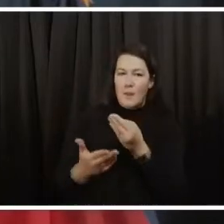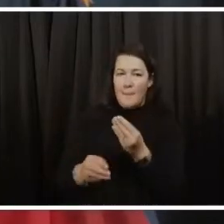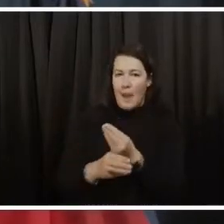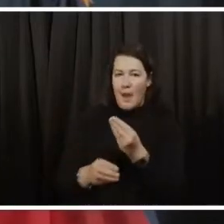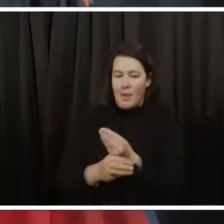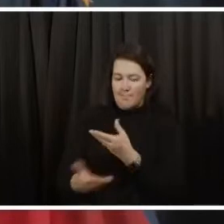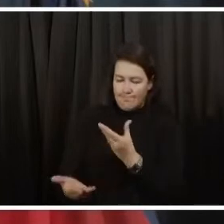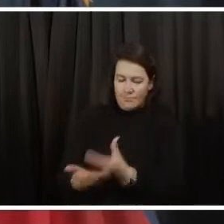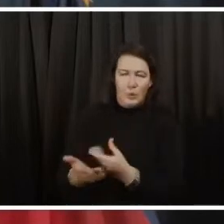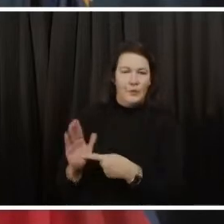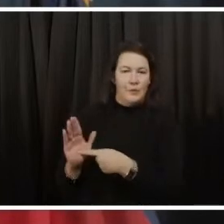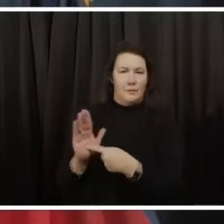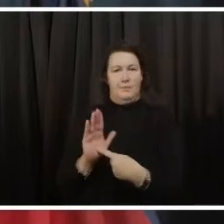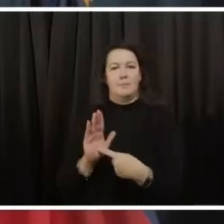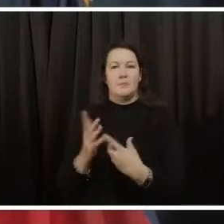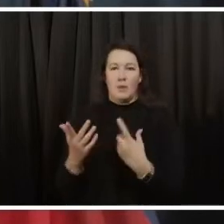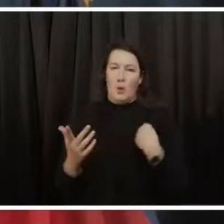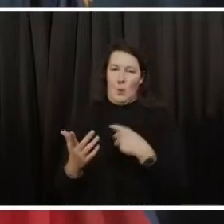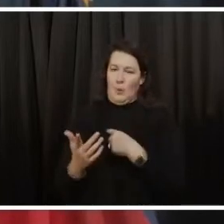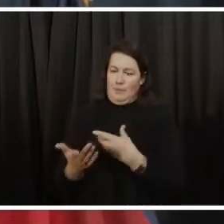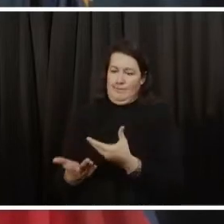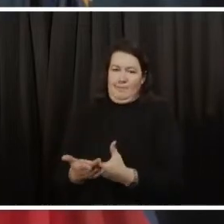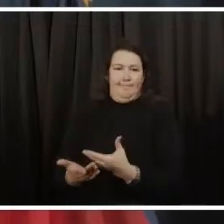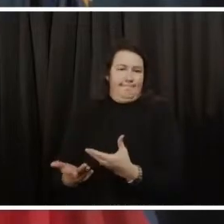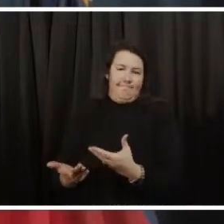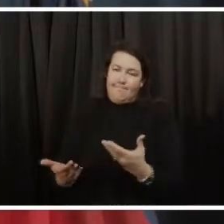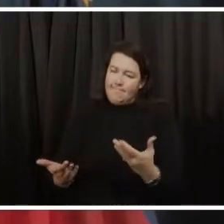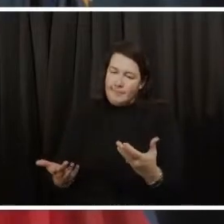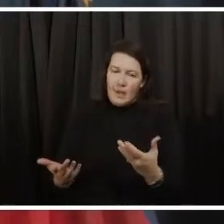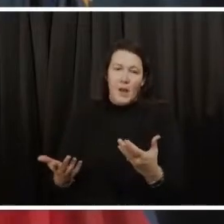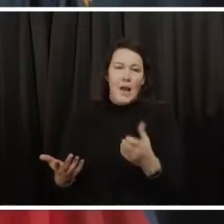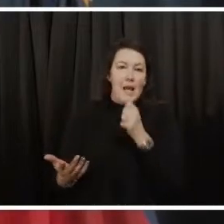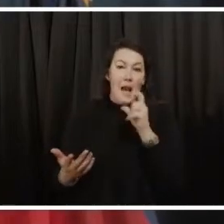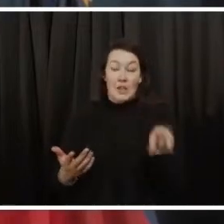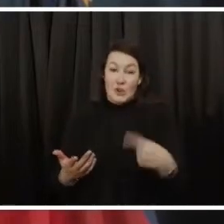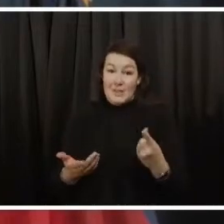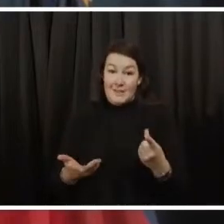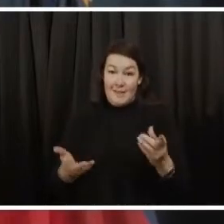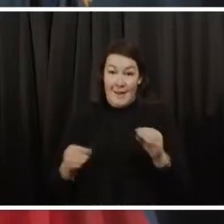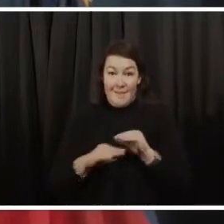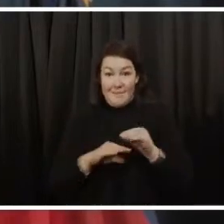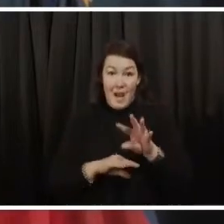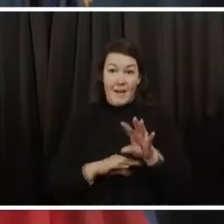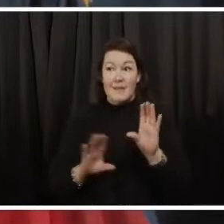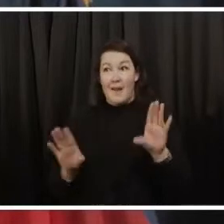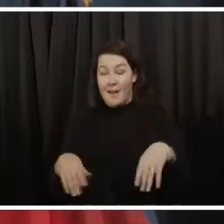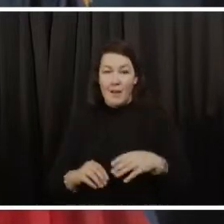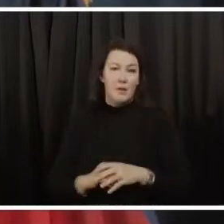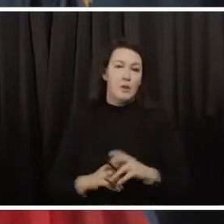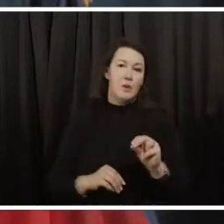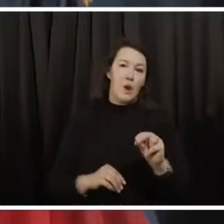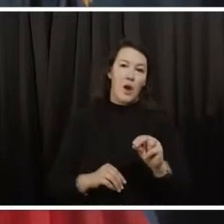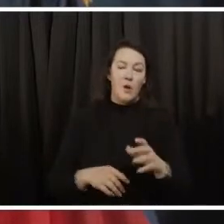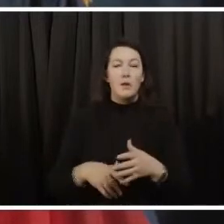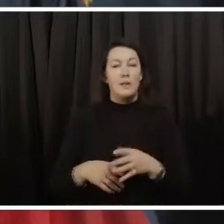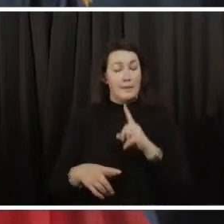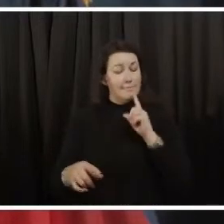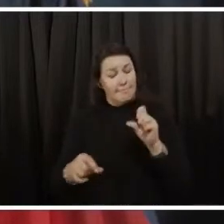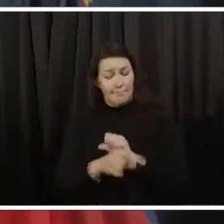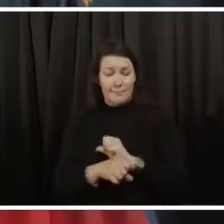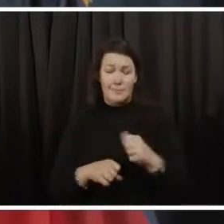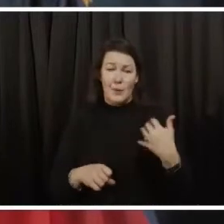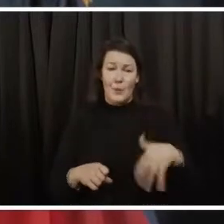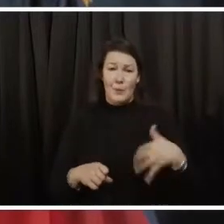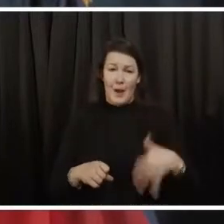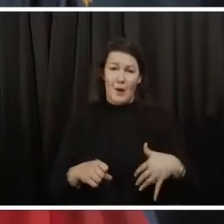that it's an overwhelming case. I mean, we're not just, advising you to do something that, cuts your risk in half or marginally reduces it. I mean,